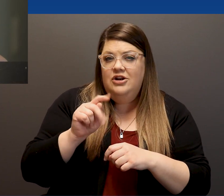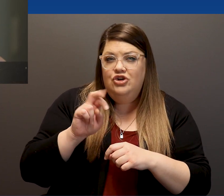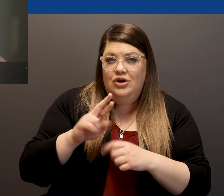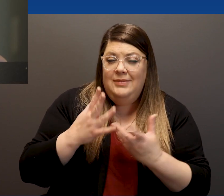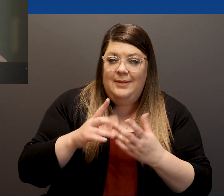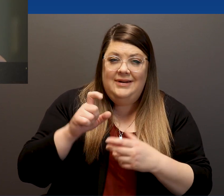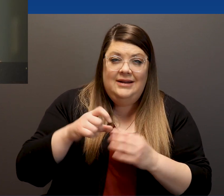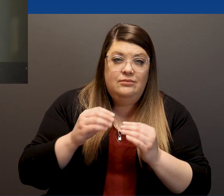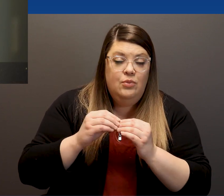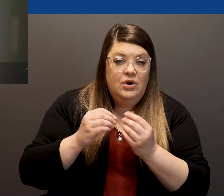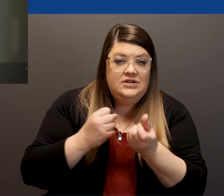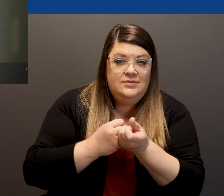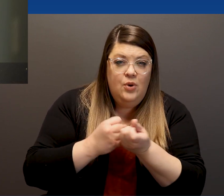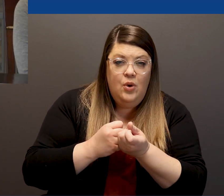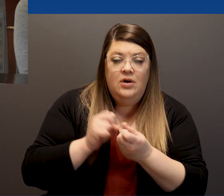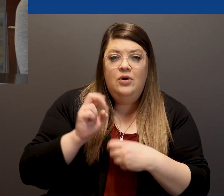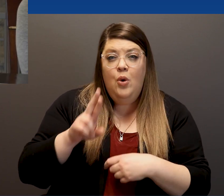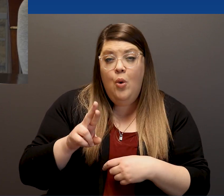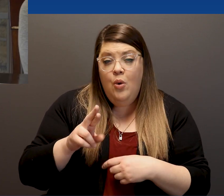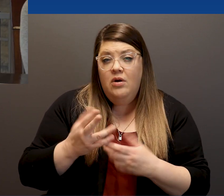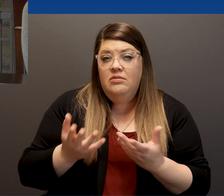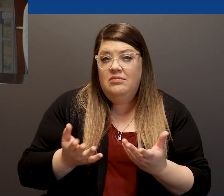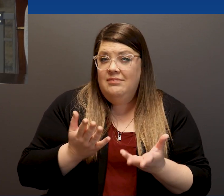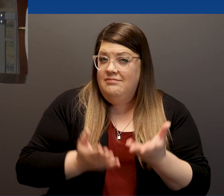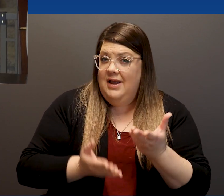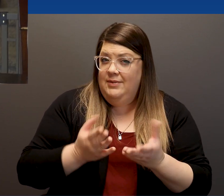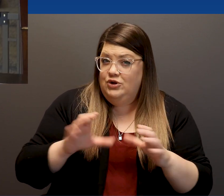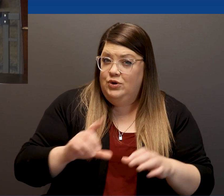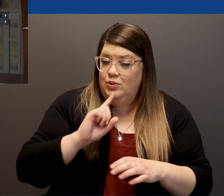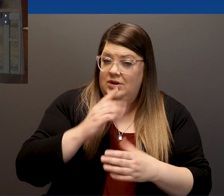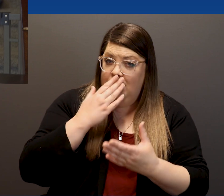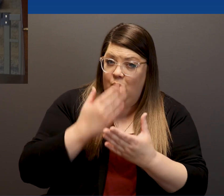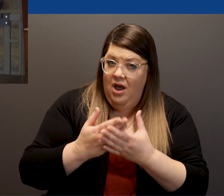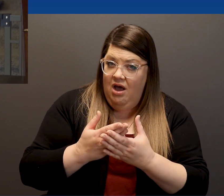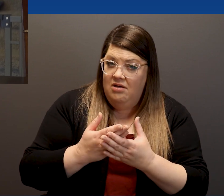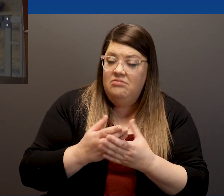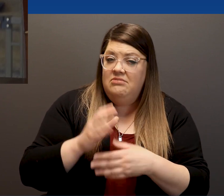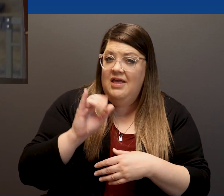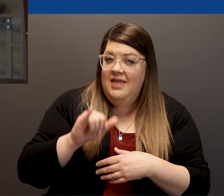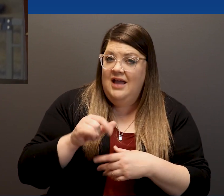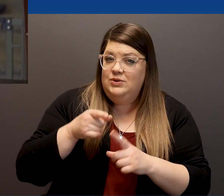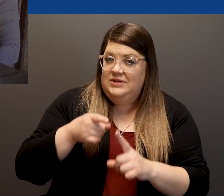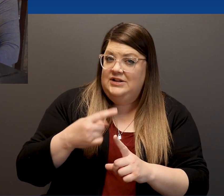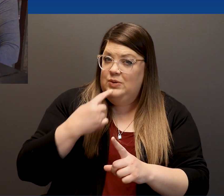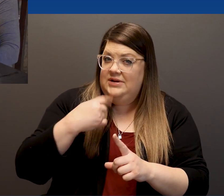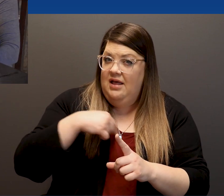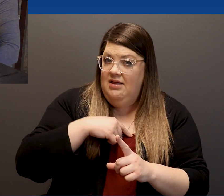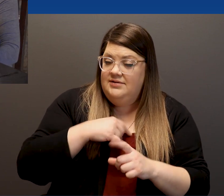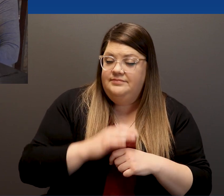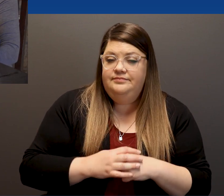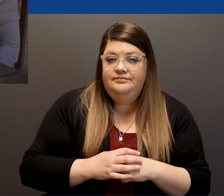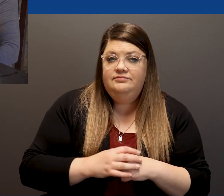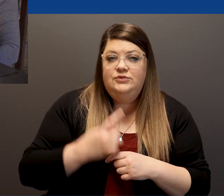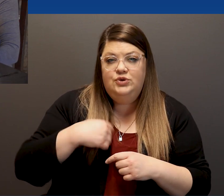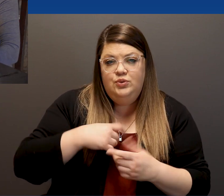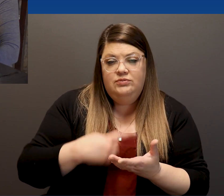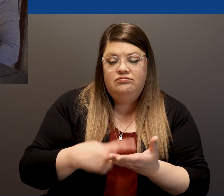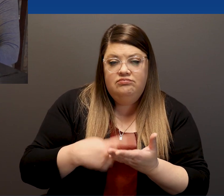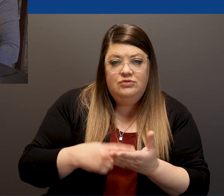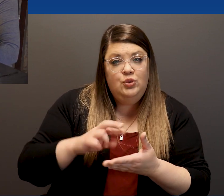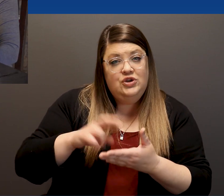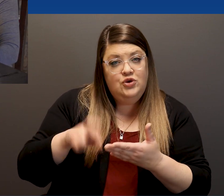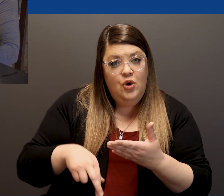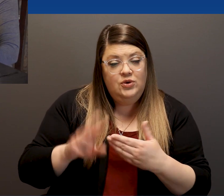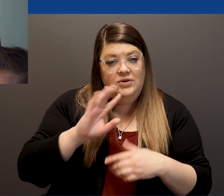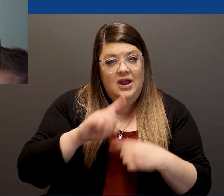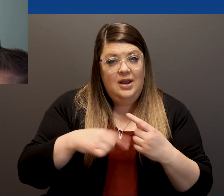additional support, or maybe he's doing really well, and so that's what this is going to tell us. So we're going to go over the results. We'll talk a